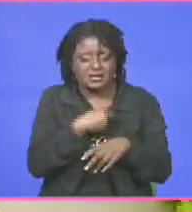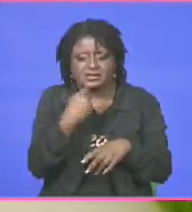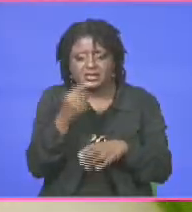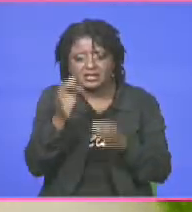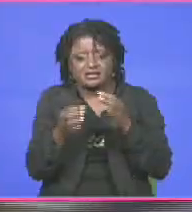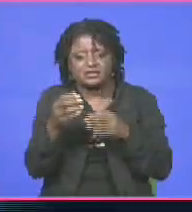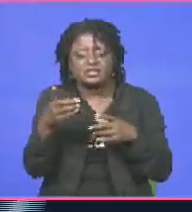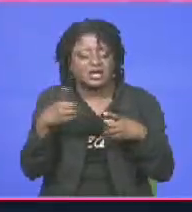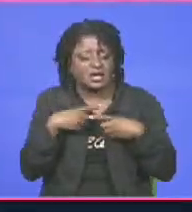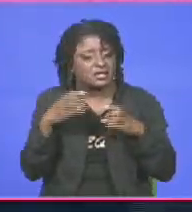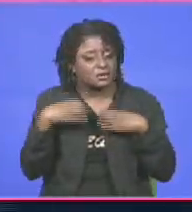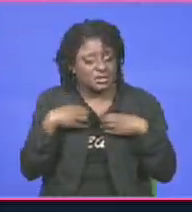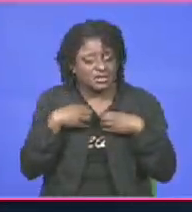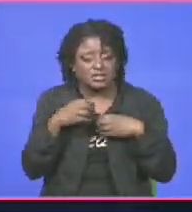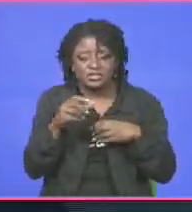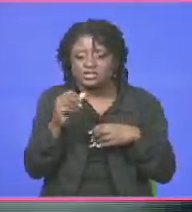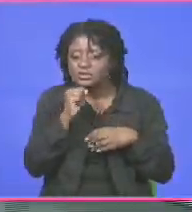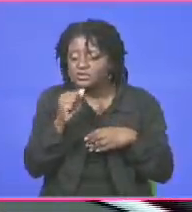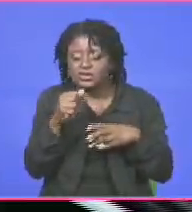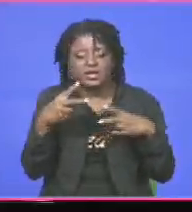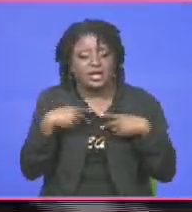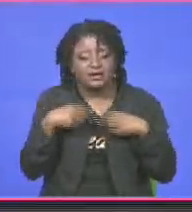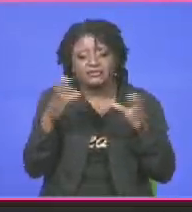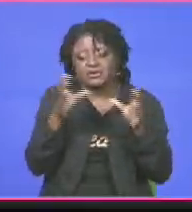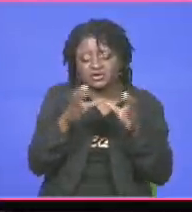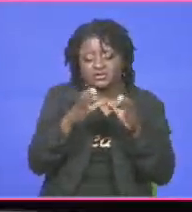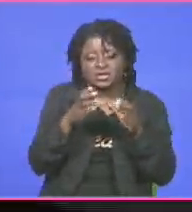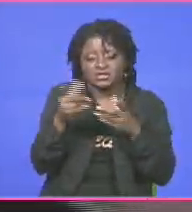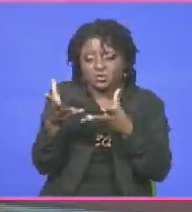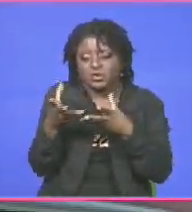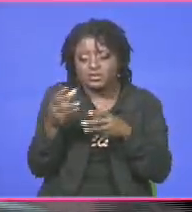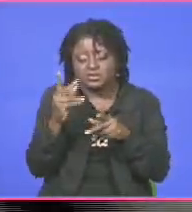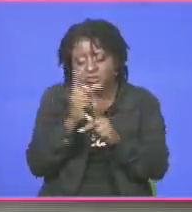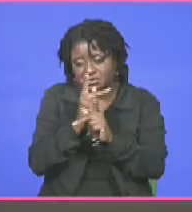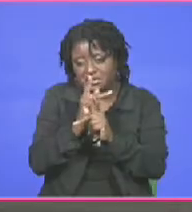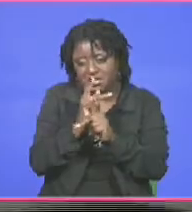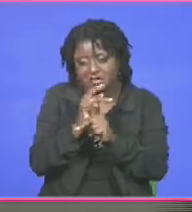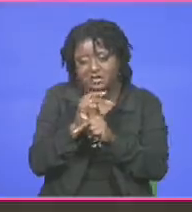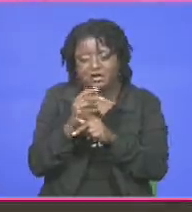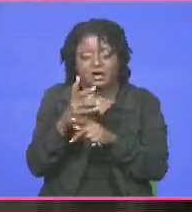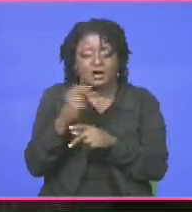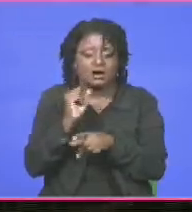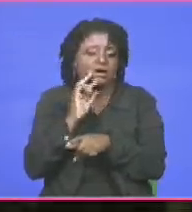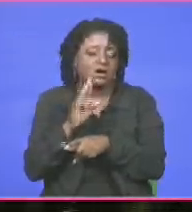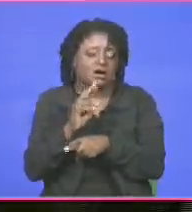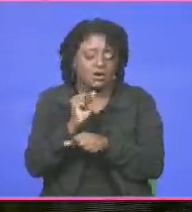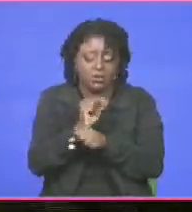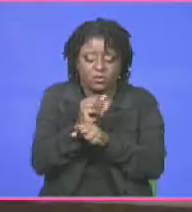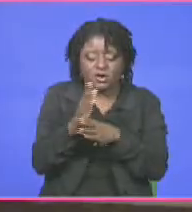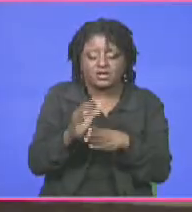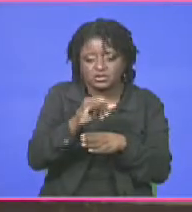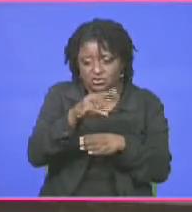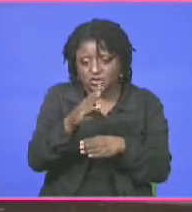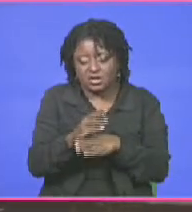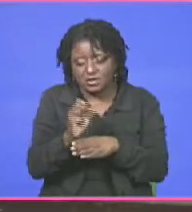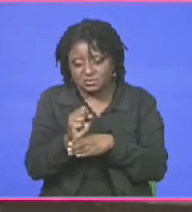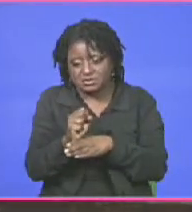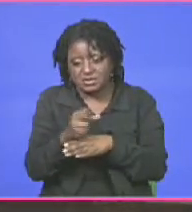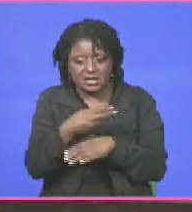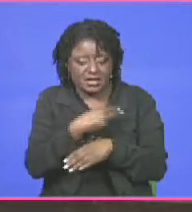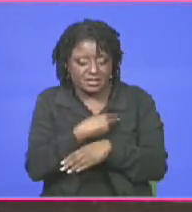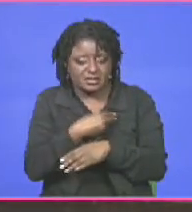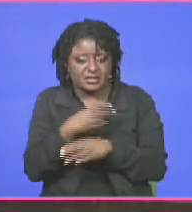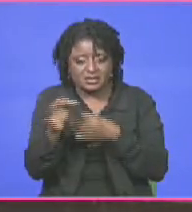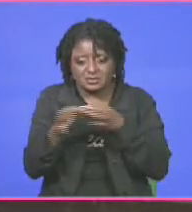have a contract and she wanted to protect the jobs of her 30 workers. When pressed by Mr. Knight, Hanna also explained that she had